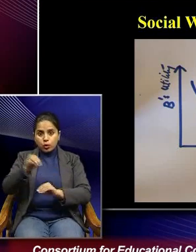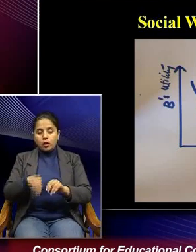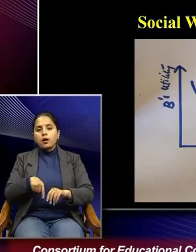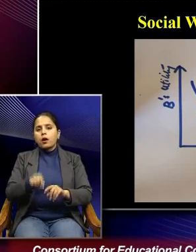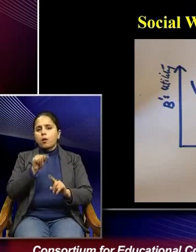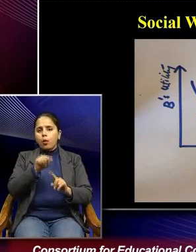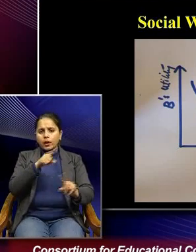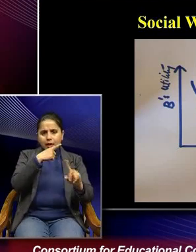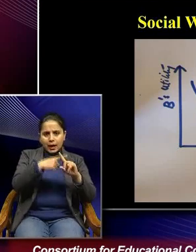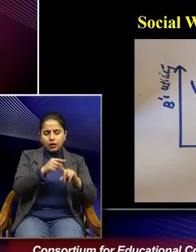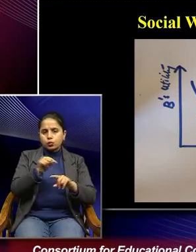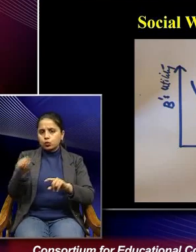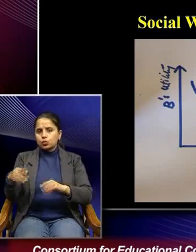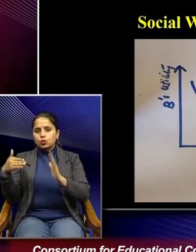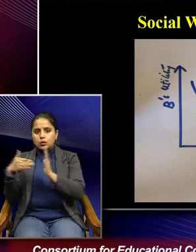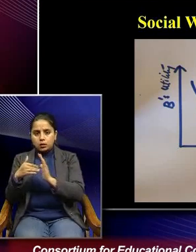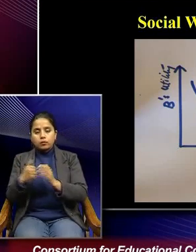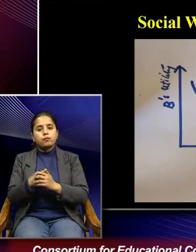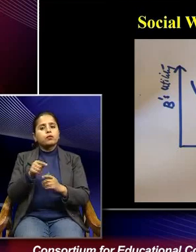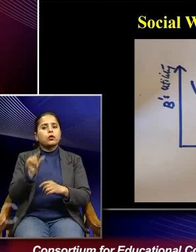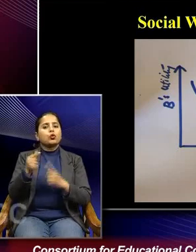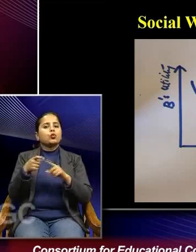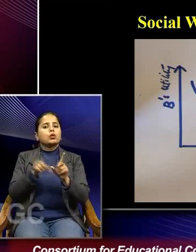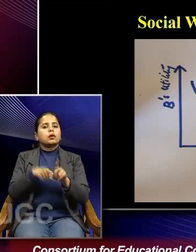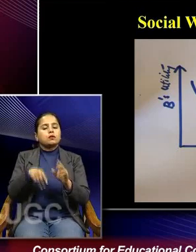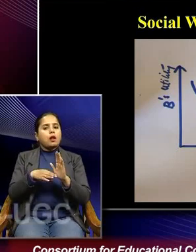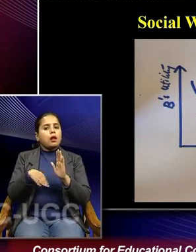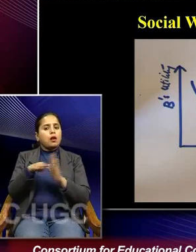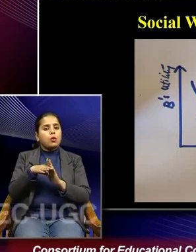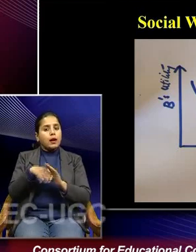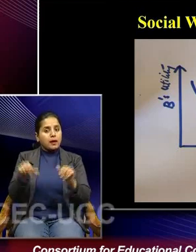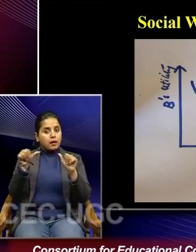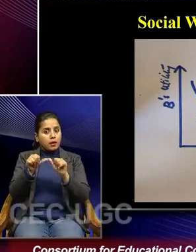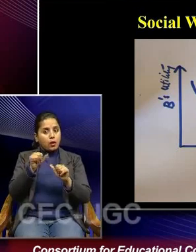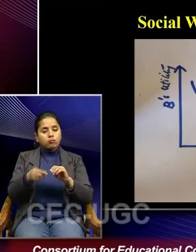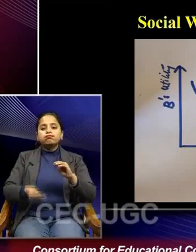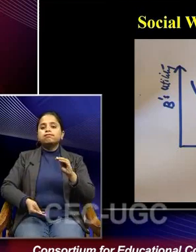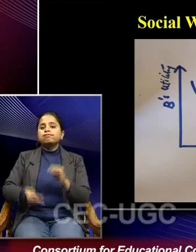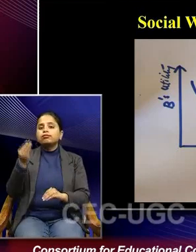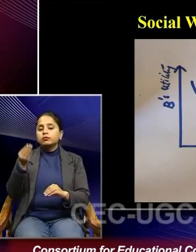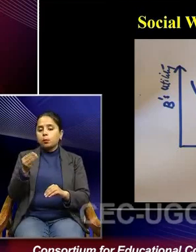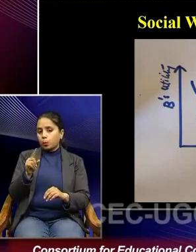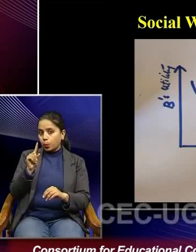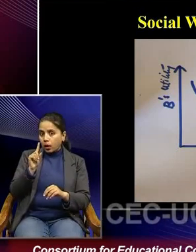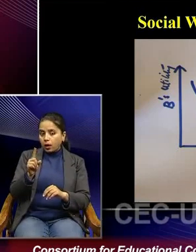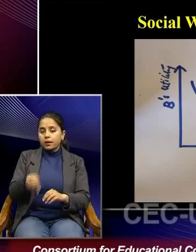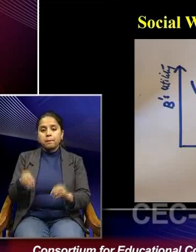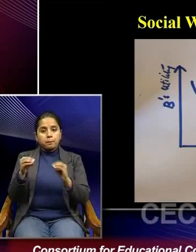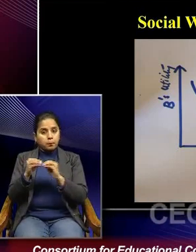to Z, the utility level of A has increased, but